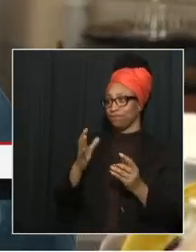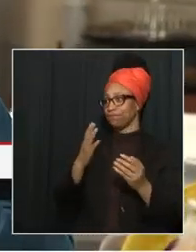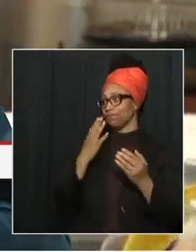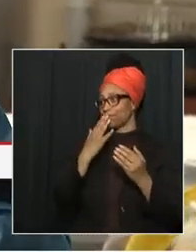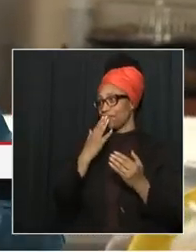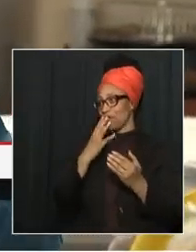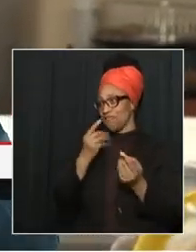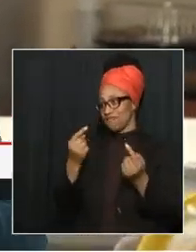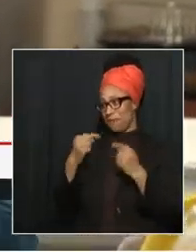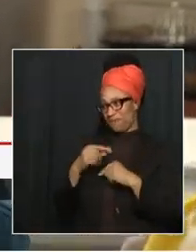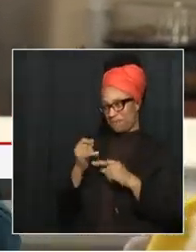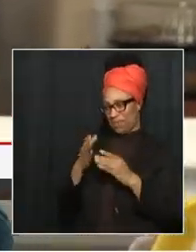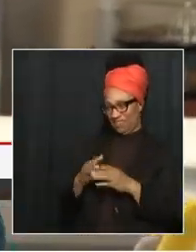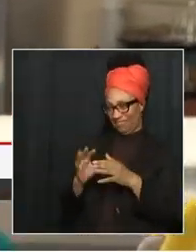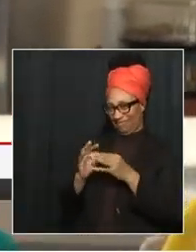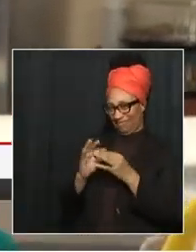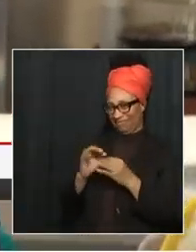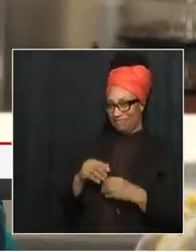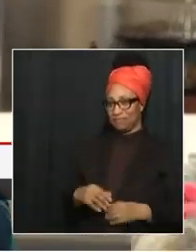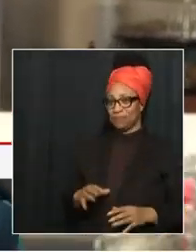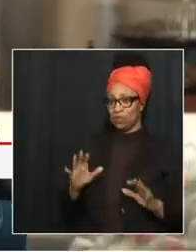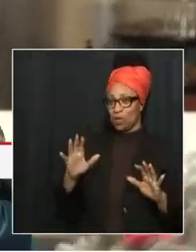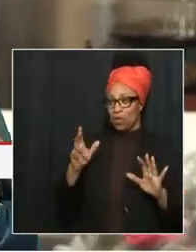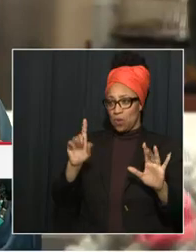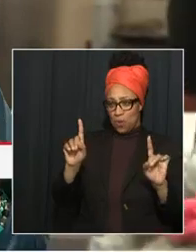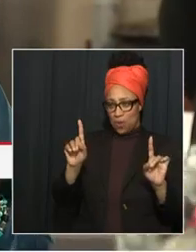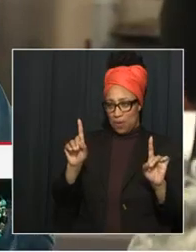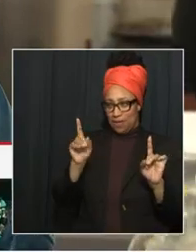my glasses on, I'll ask a question. Okay.